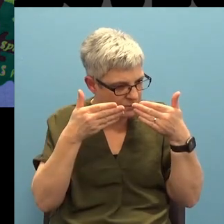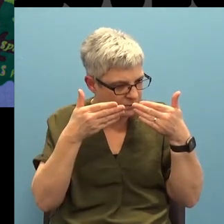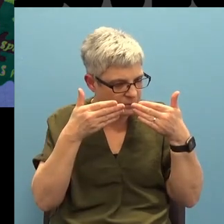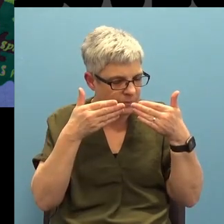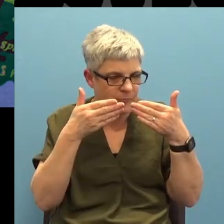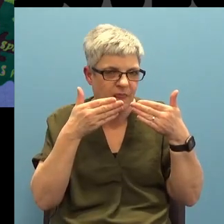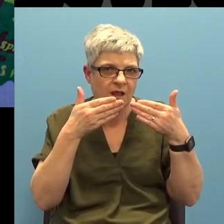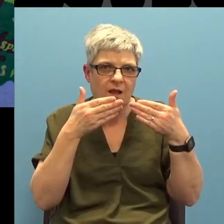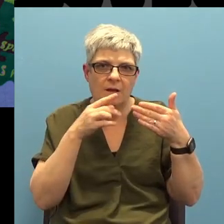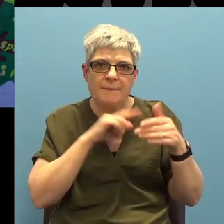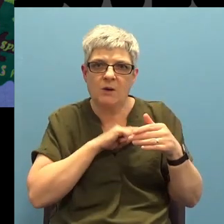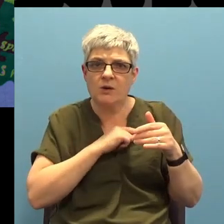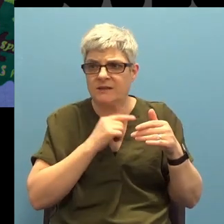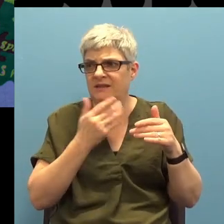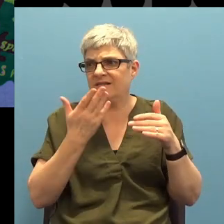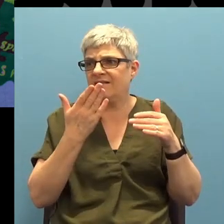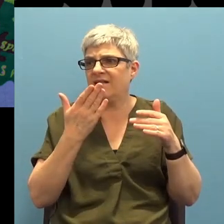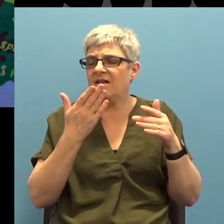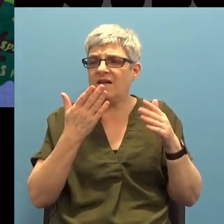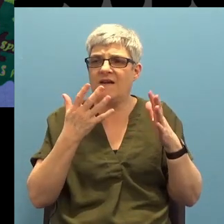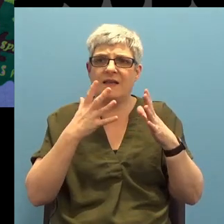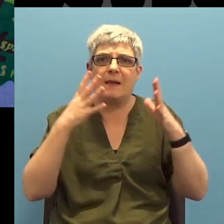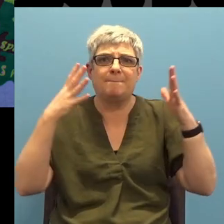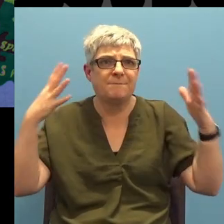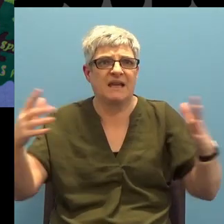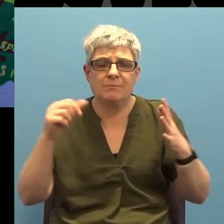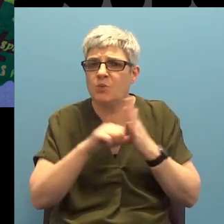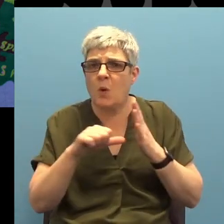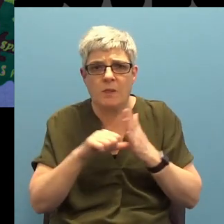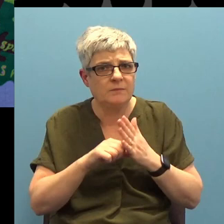shut down the issue due to the size of the problem.